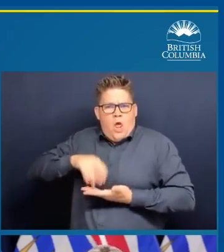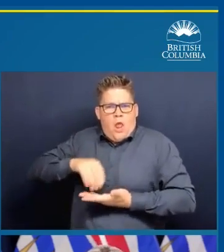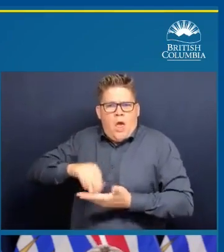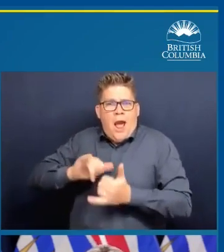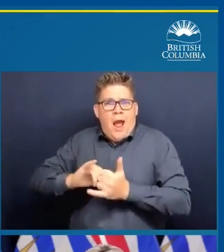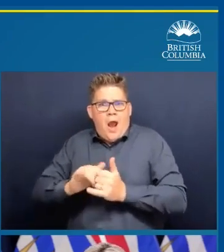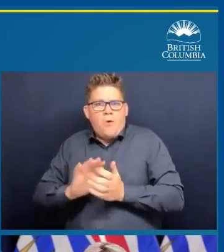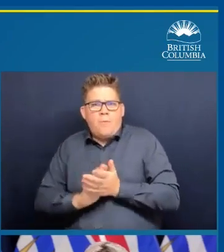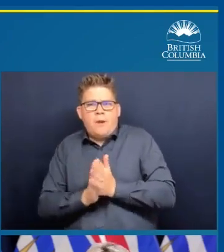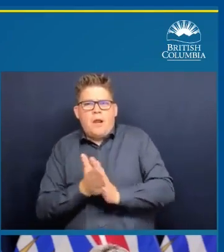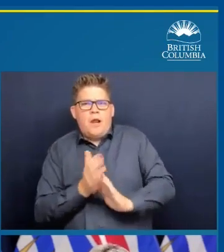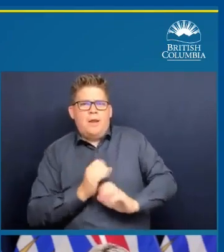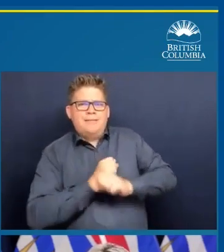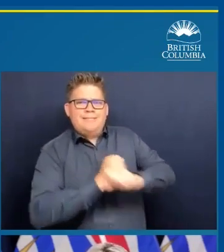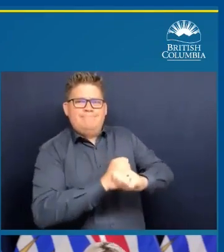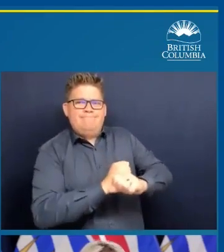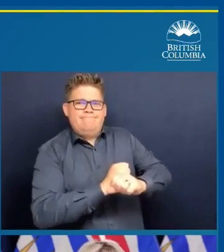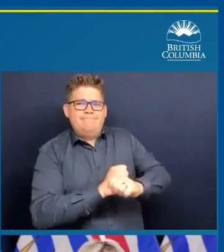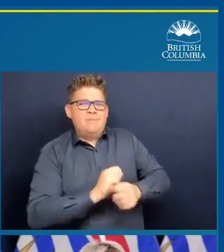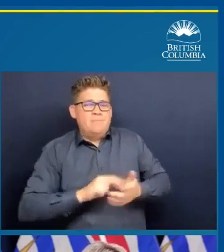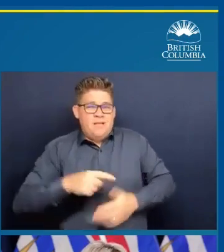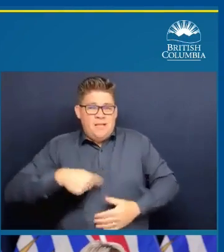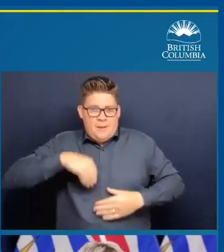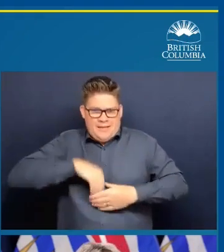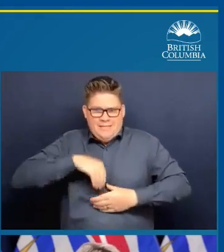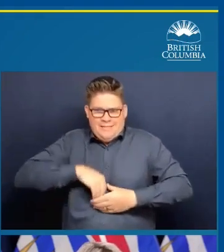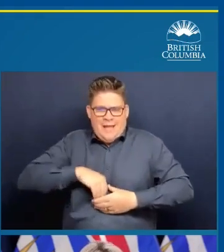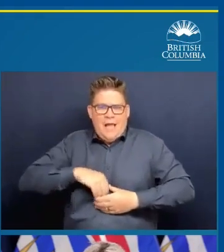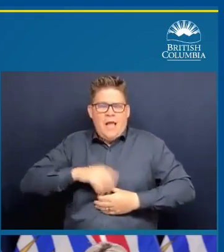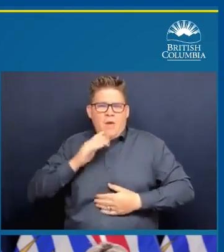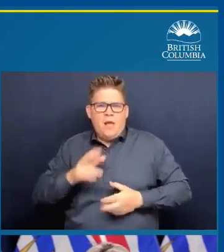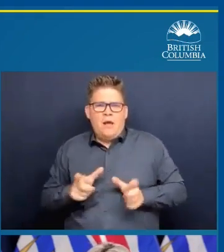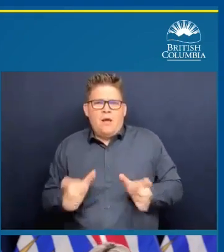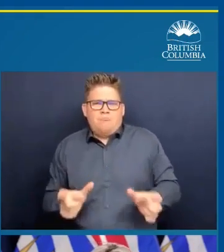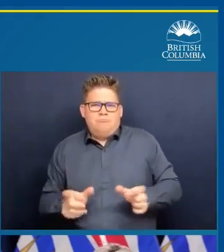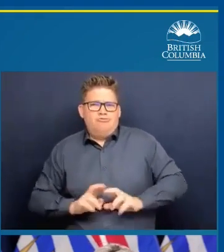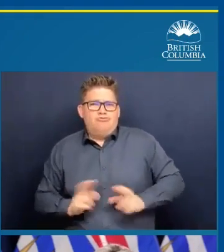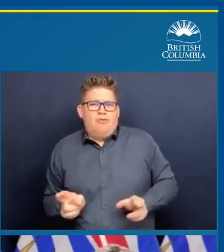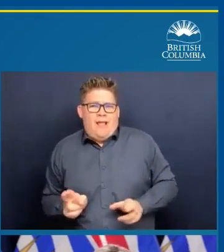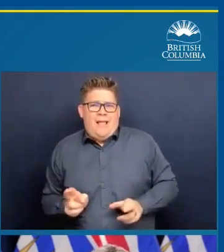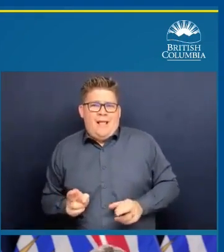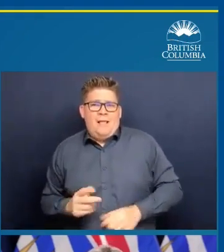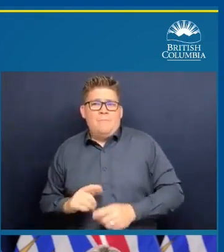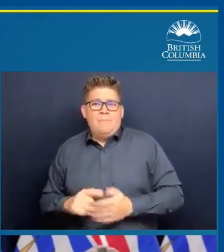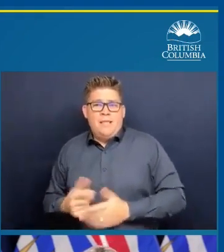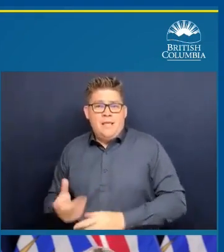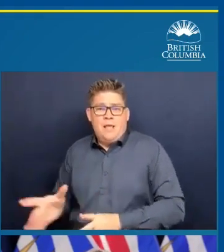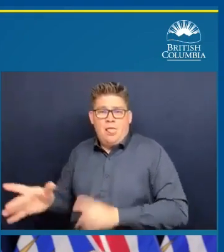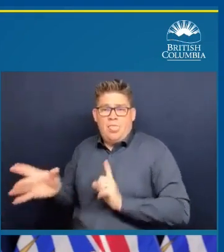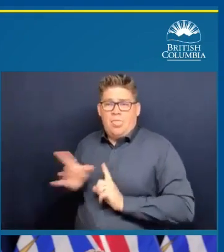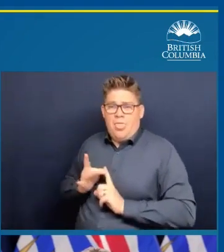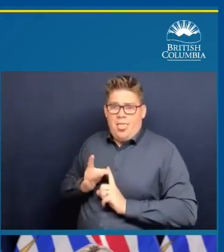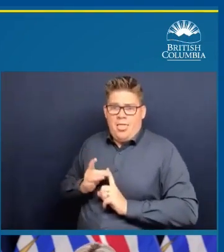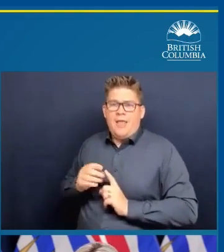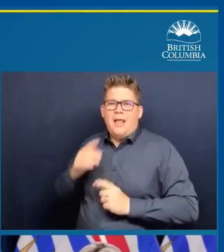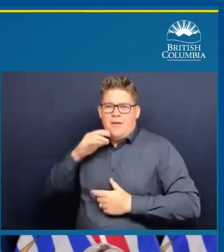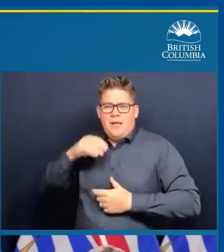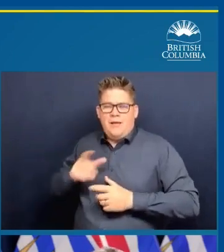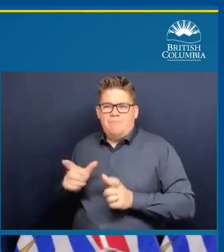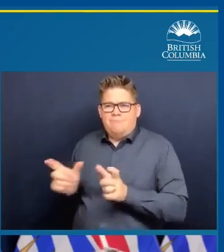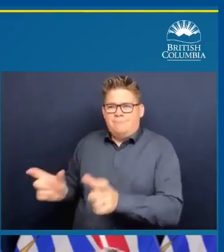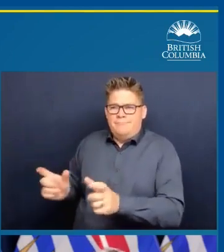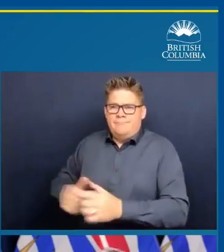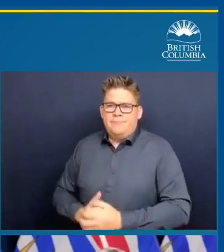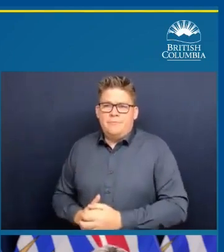and death after 2 doses, but also that gets boosted up when you have a booster dose. So the combination now